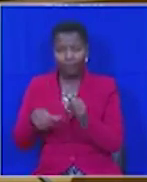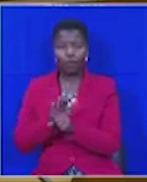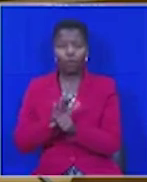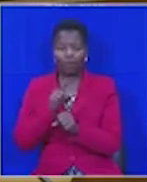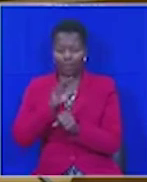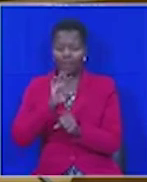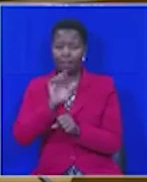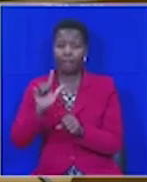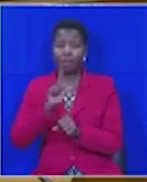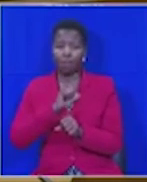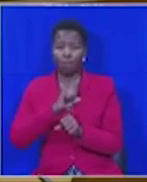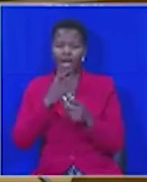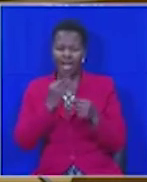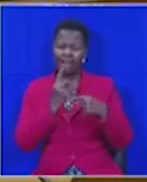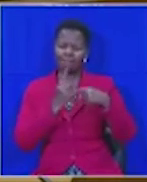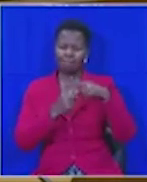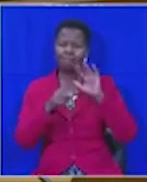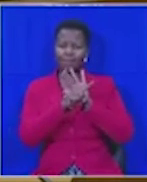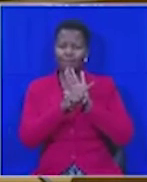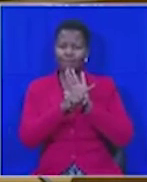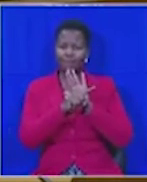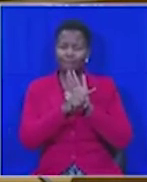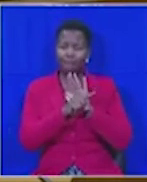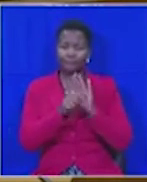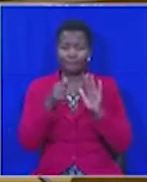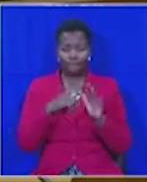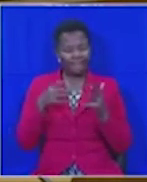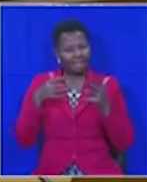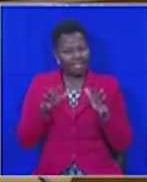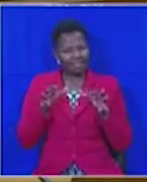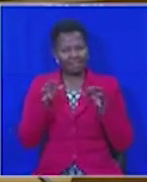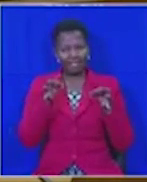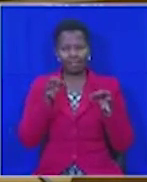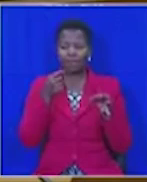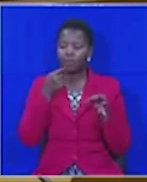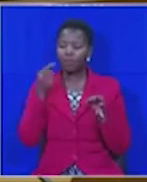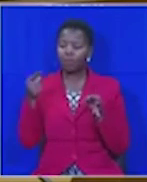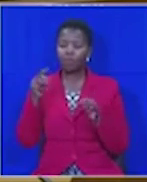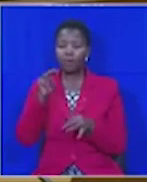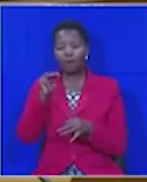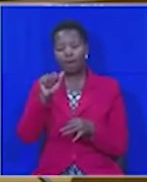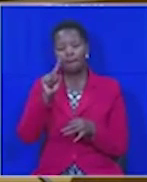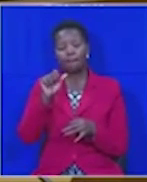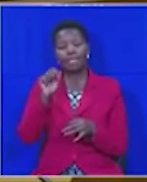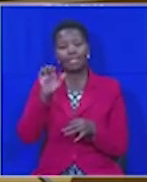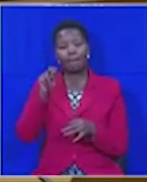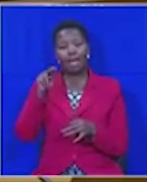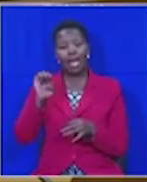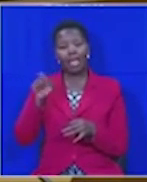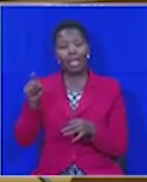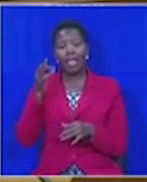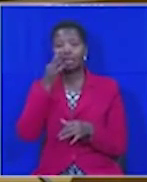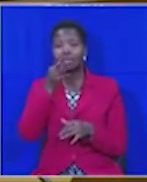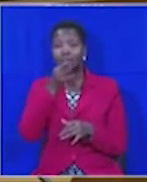certain implications. As also already alluded by Umazambane, that there were certain aspects of the